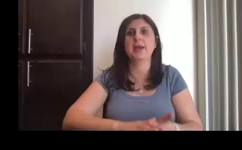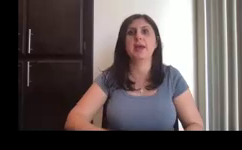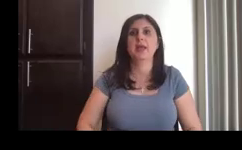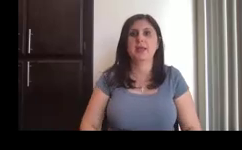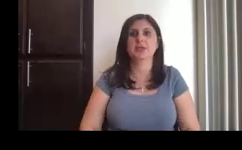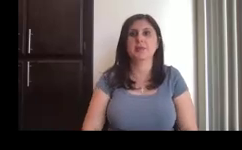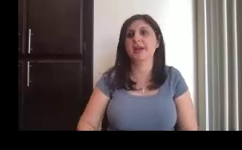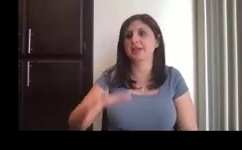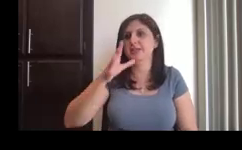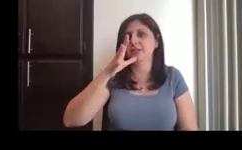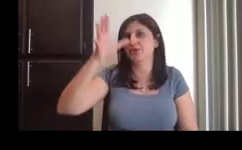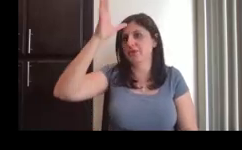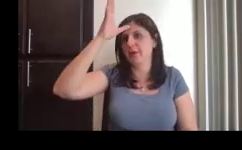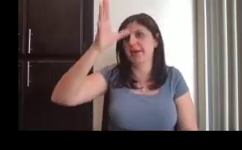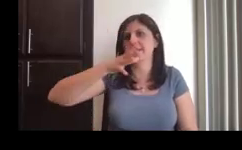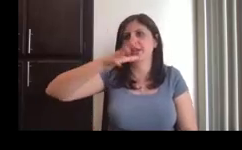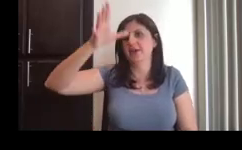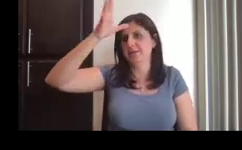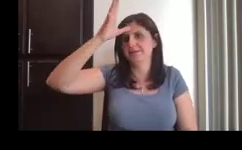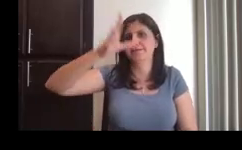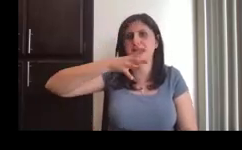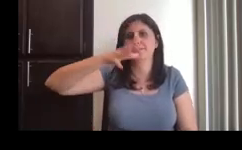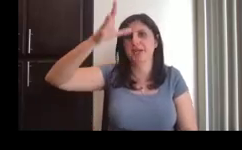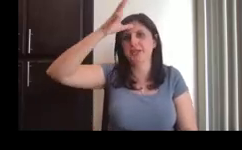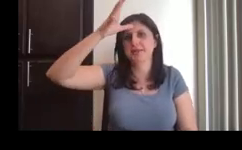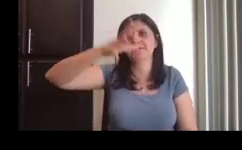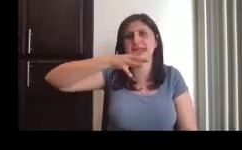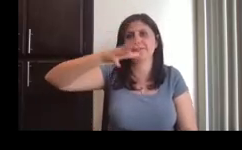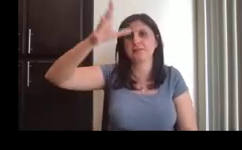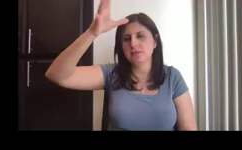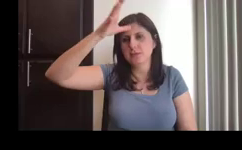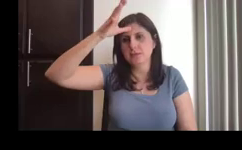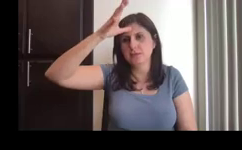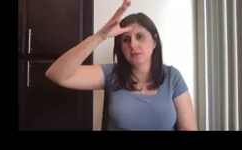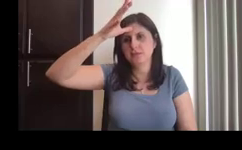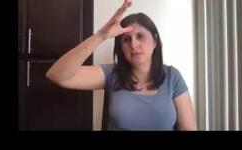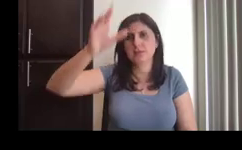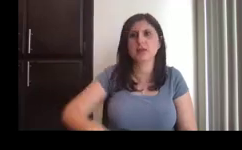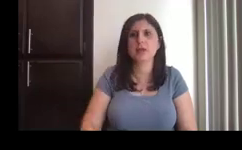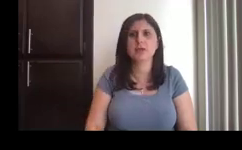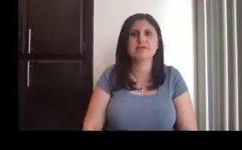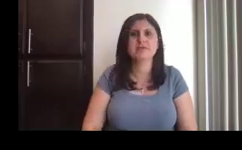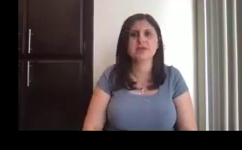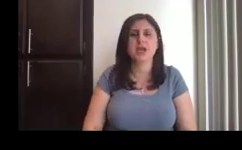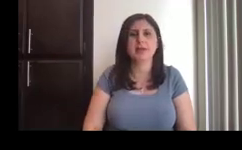Okay, again, next one, parents. This is just mom and dad together. Parents.